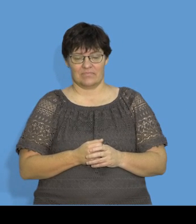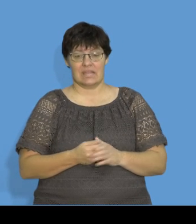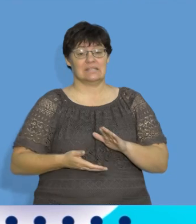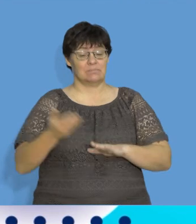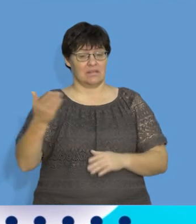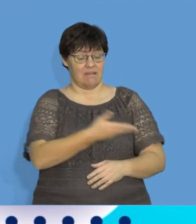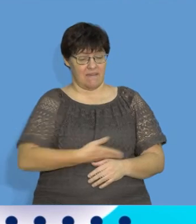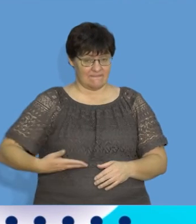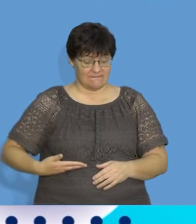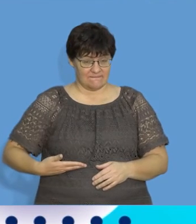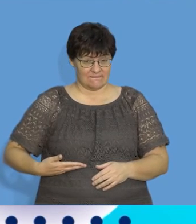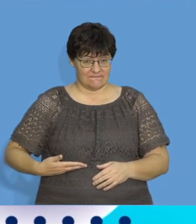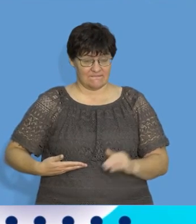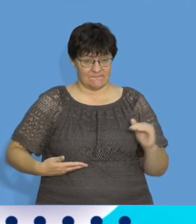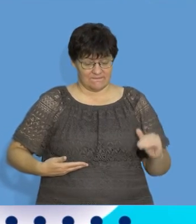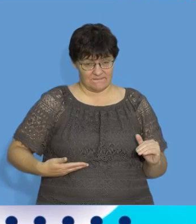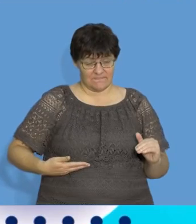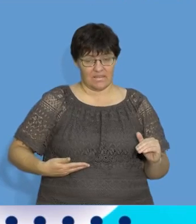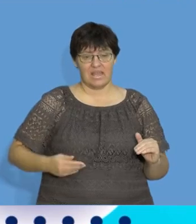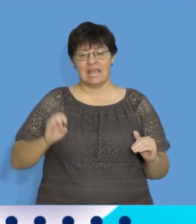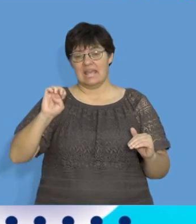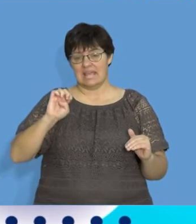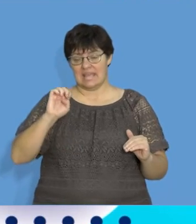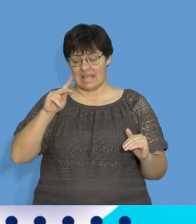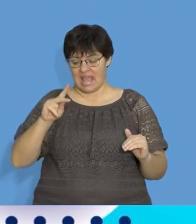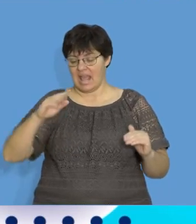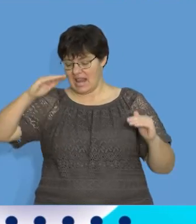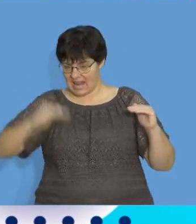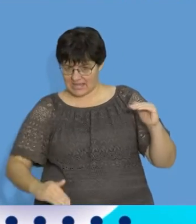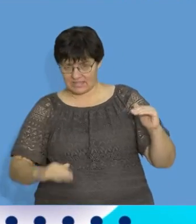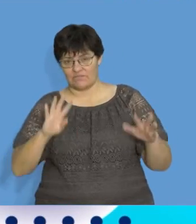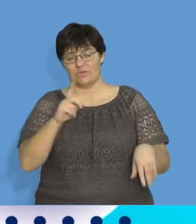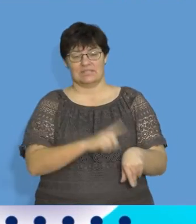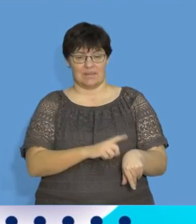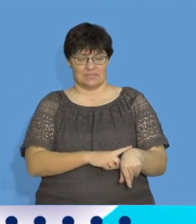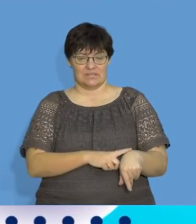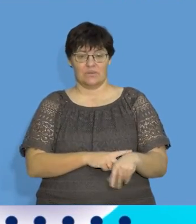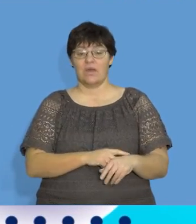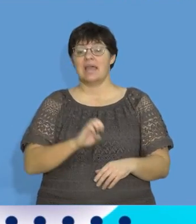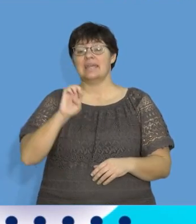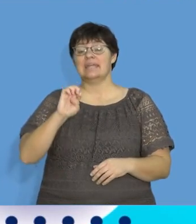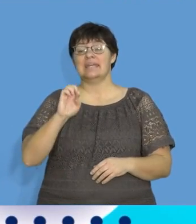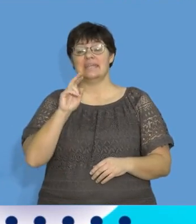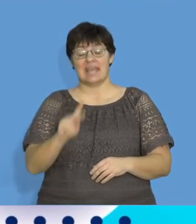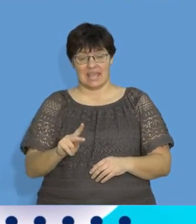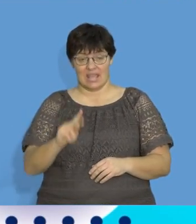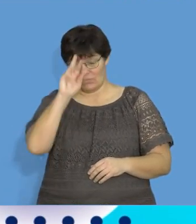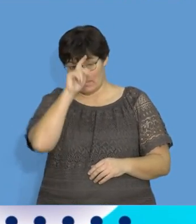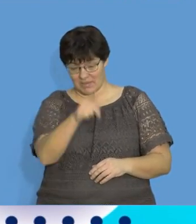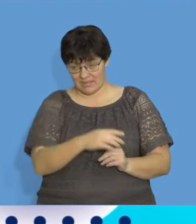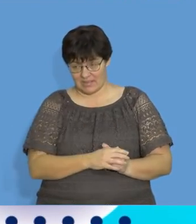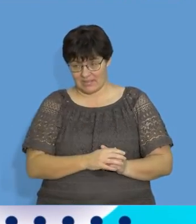halved, and the kinetic energy became 4 times smaller, because kinetic energy,